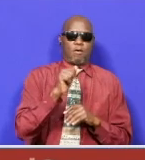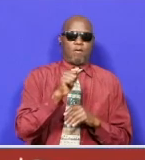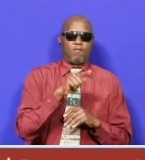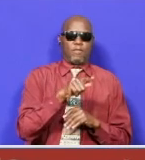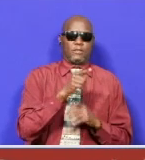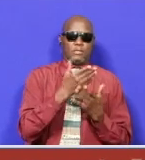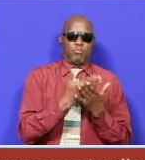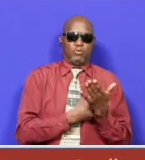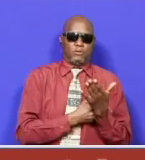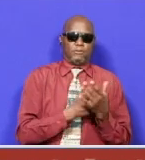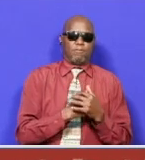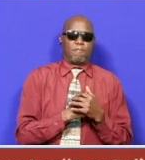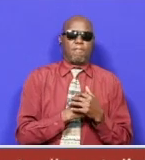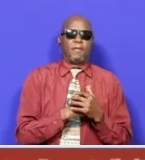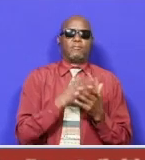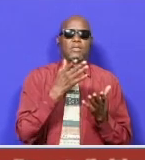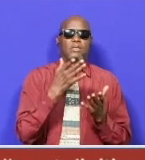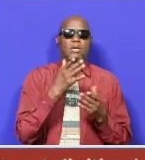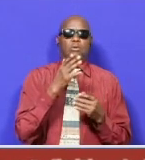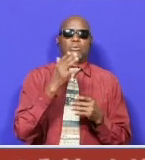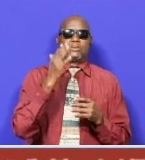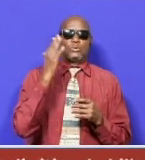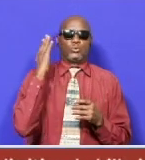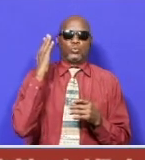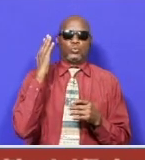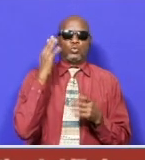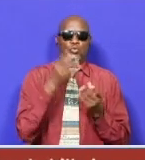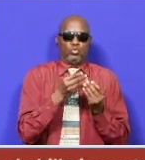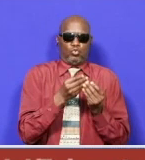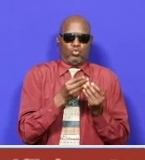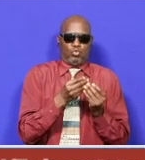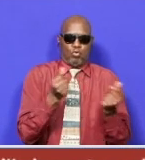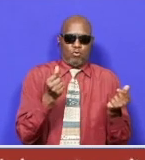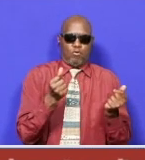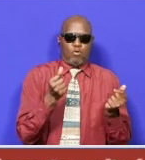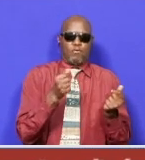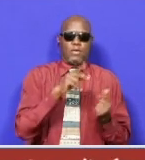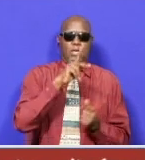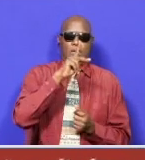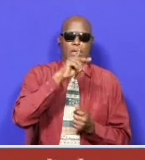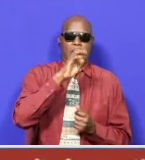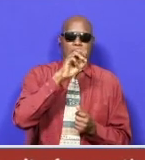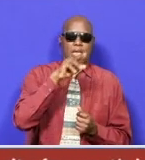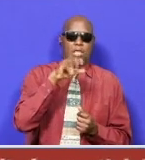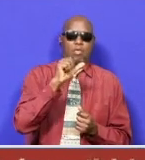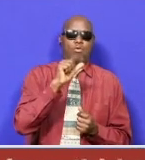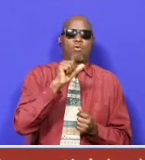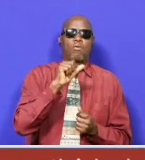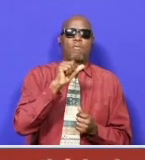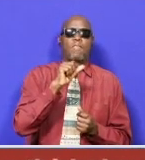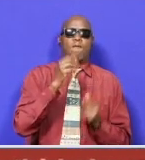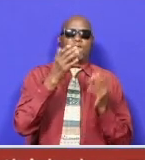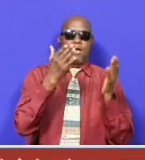Now, in an effort to quell the rising insecurity along the Kerio Valley Belt, encompassing West Pokot, Turkana, Elgeyo Marakwet, Samburu,